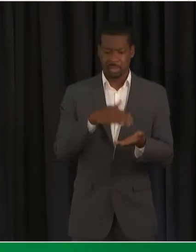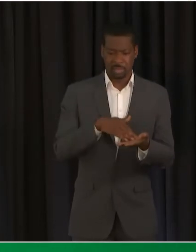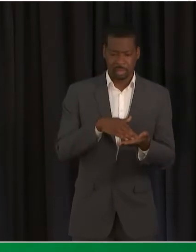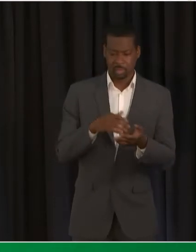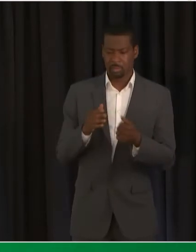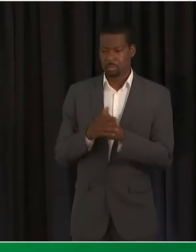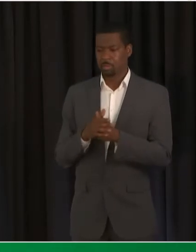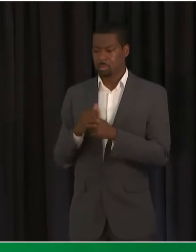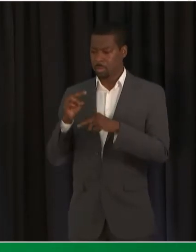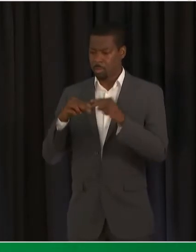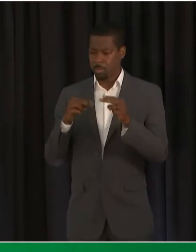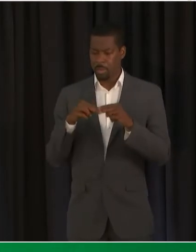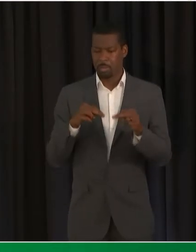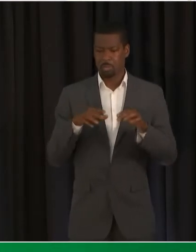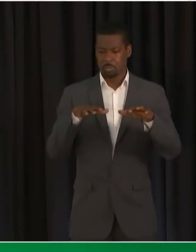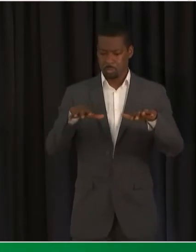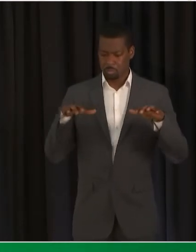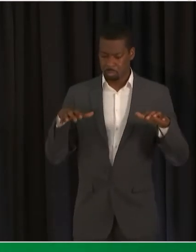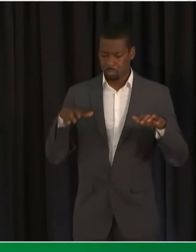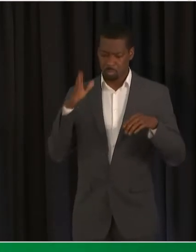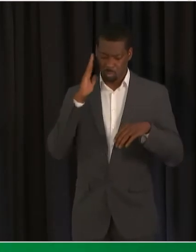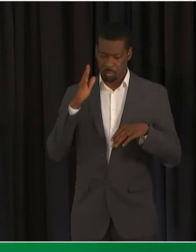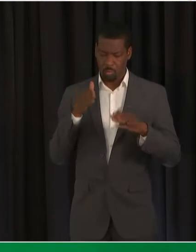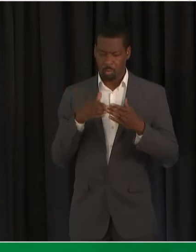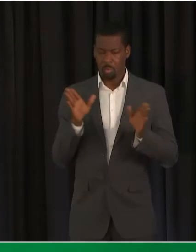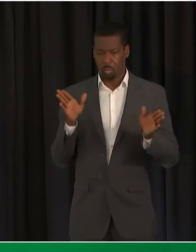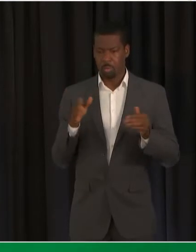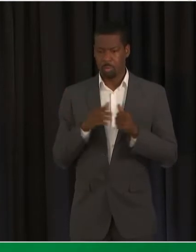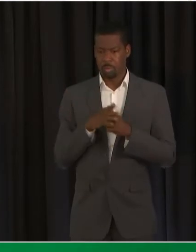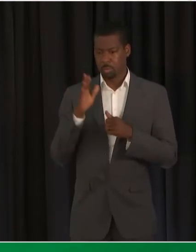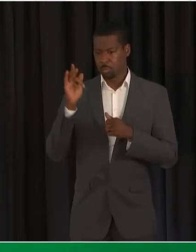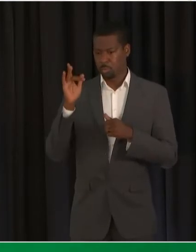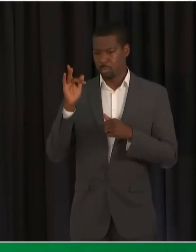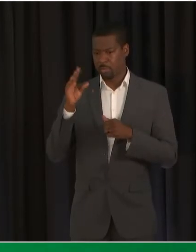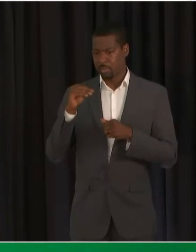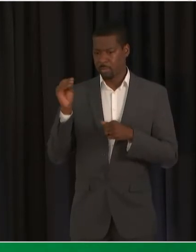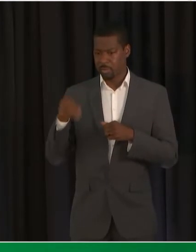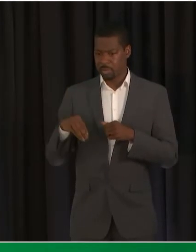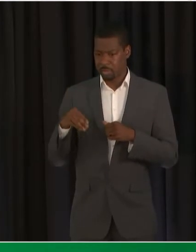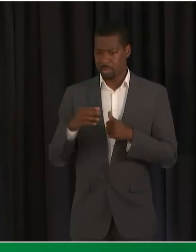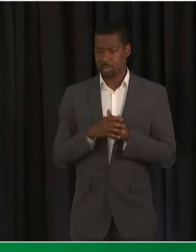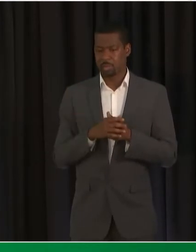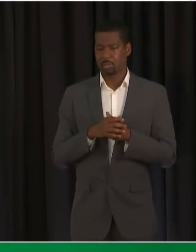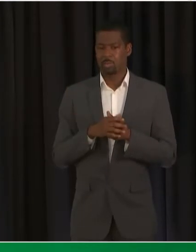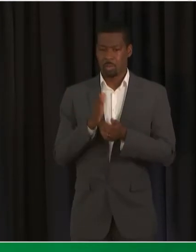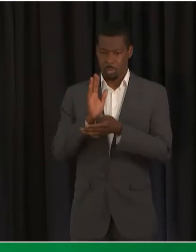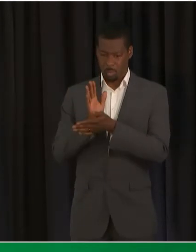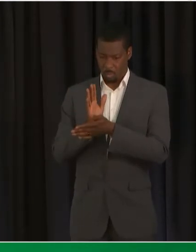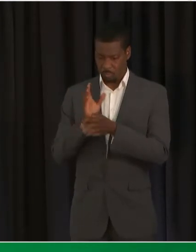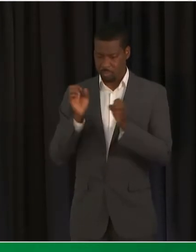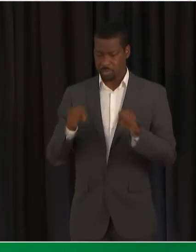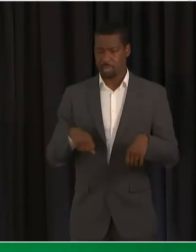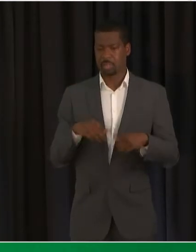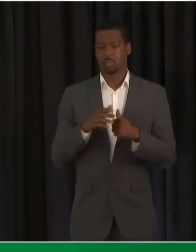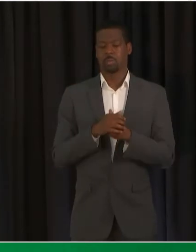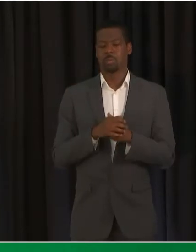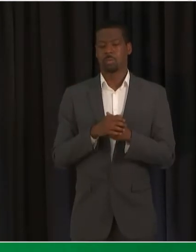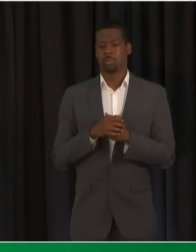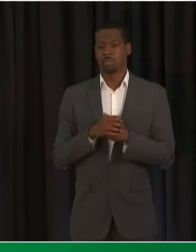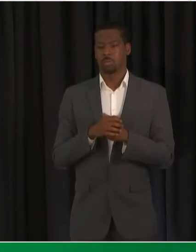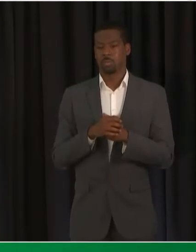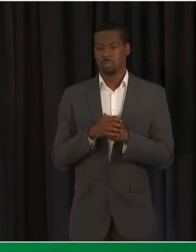concert venues, and theaters may reopen at 25% capacity, and that's up to 500